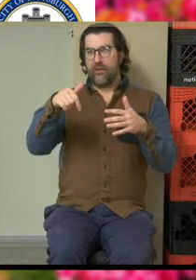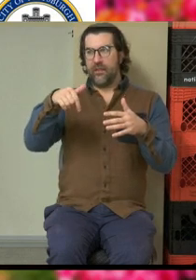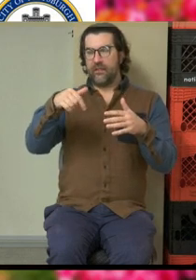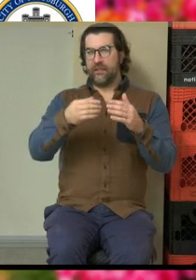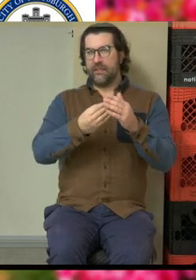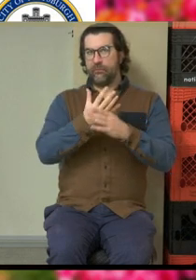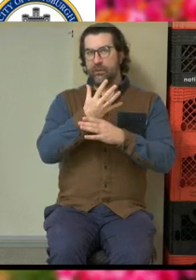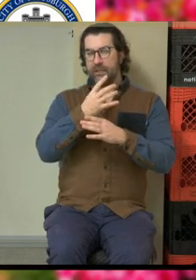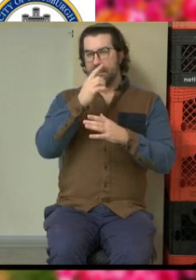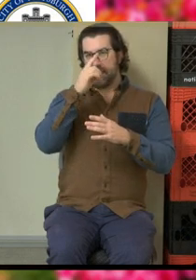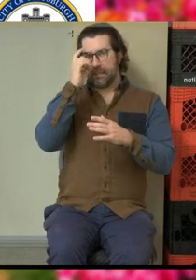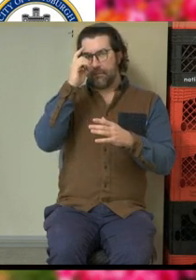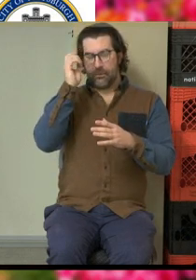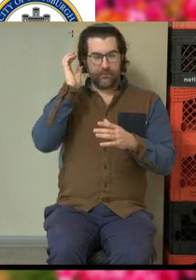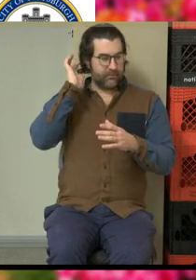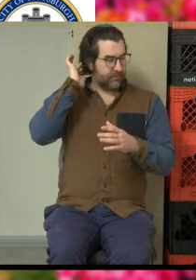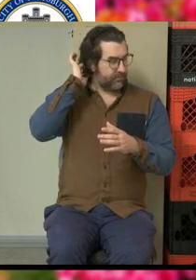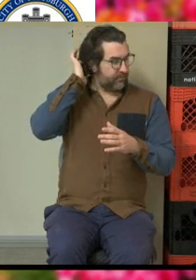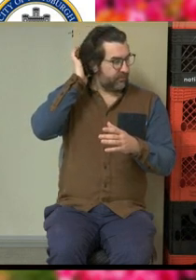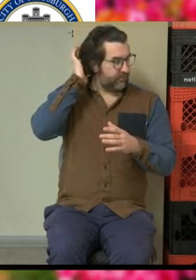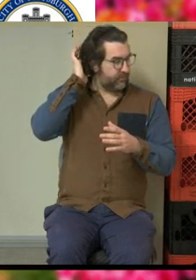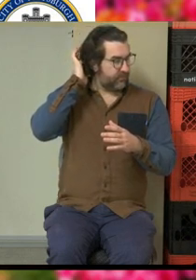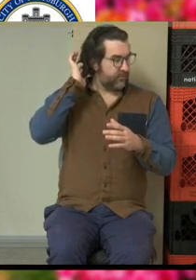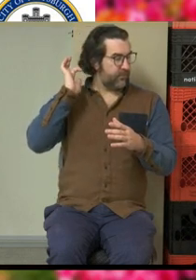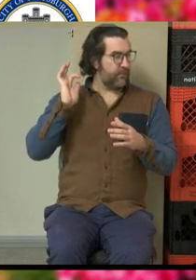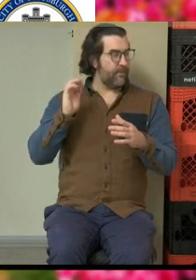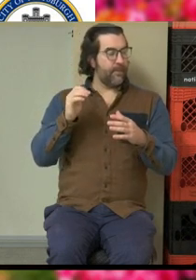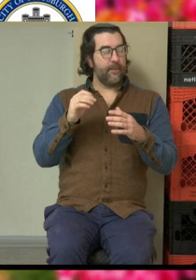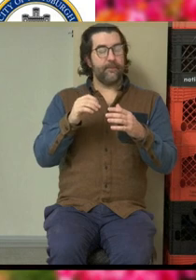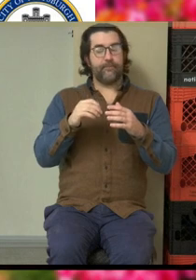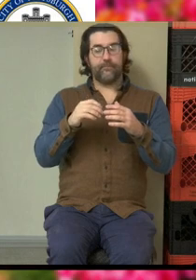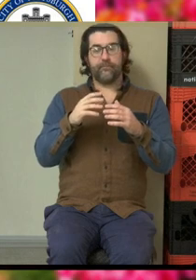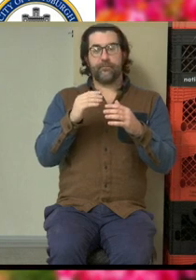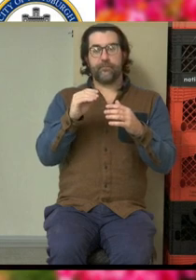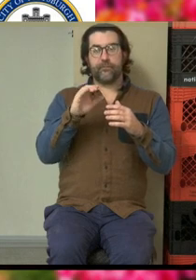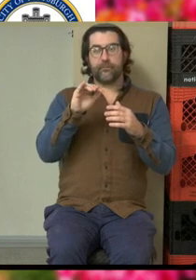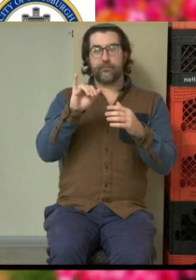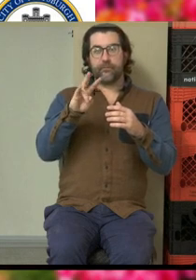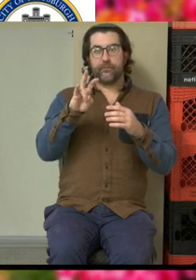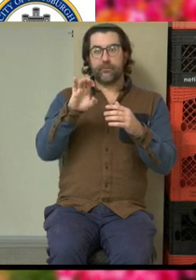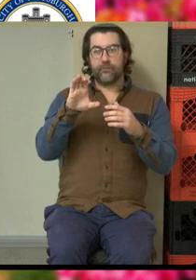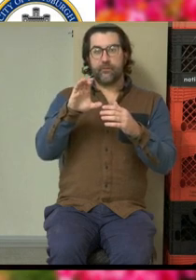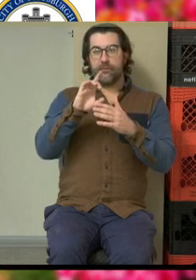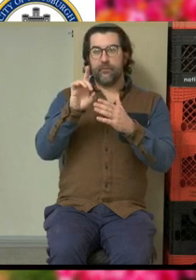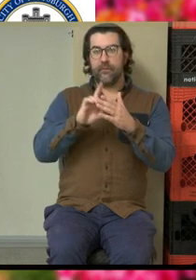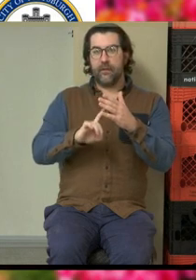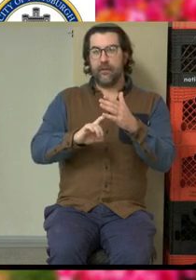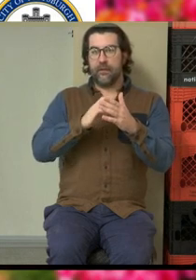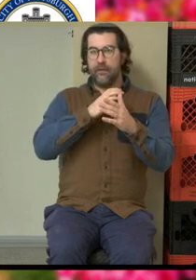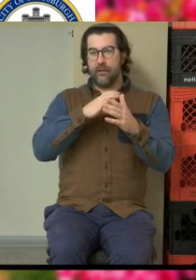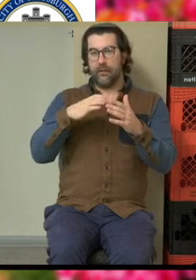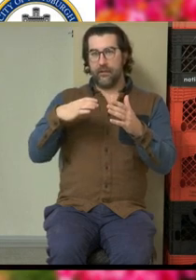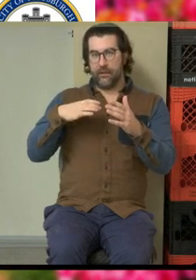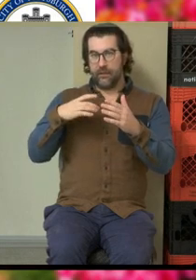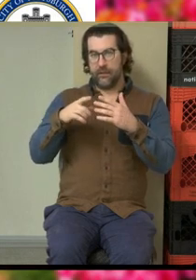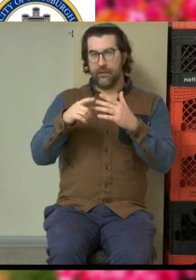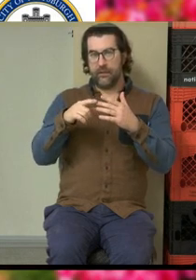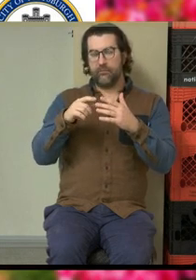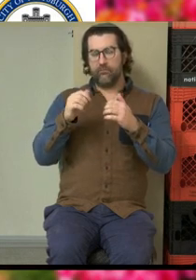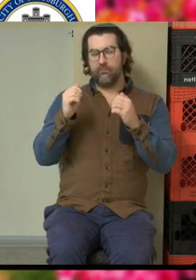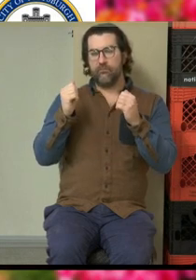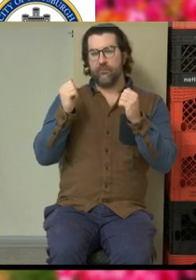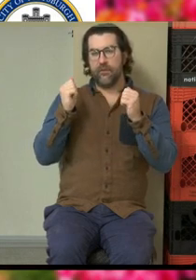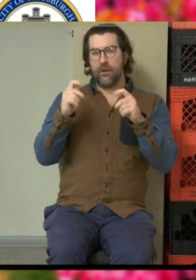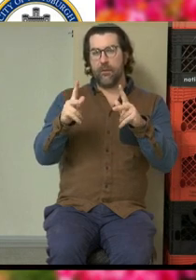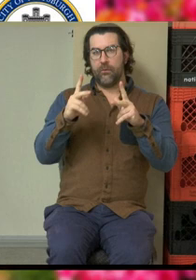coming spring and summer. We also have to go through the Civic Design Commission, and those are all